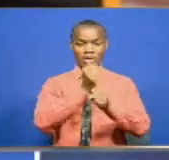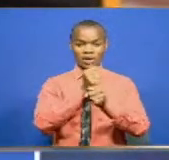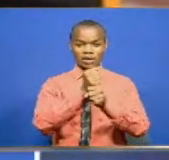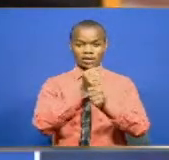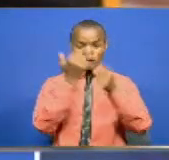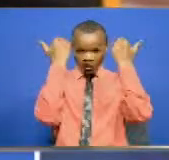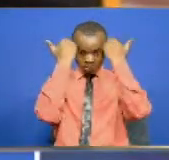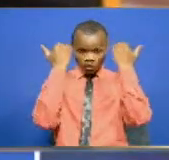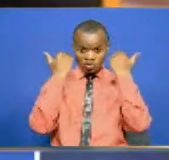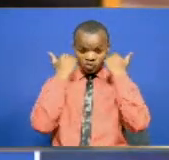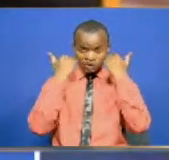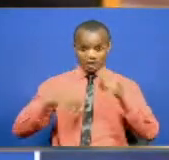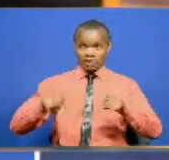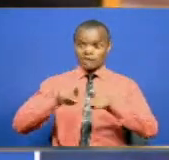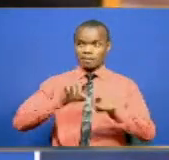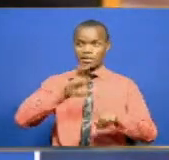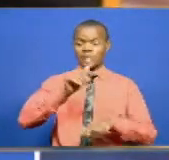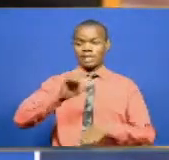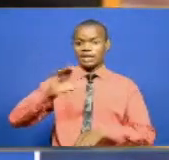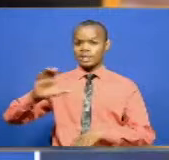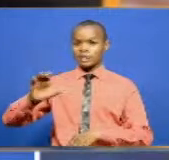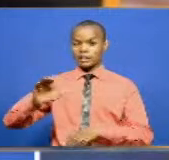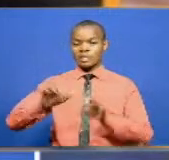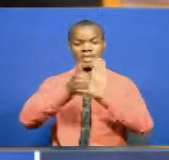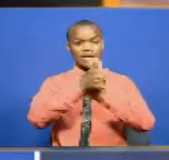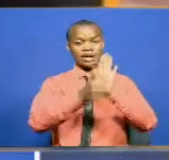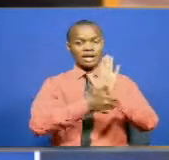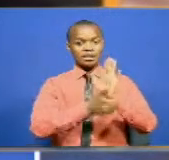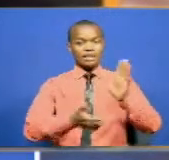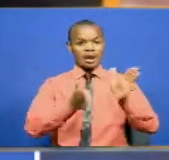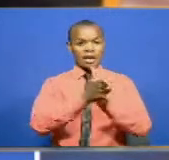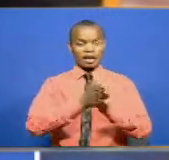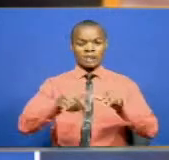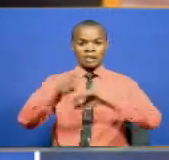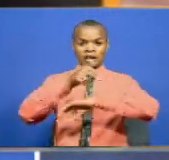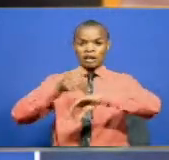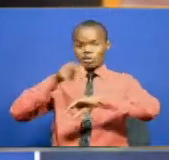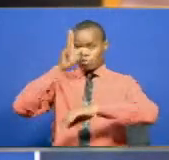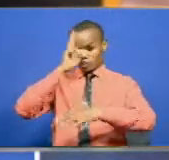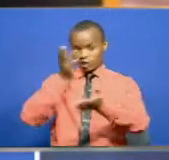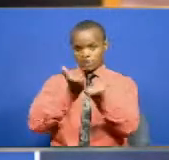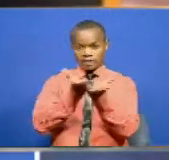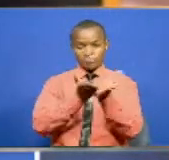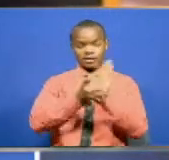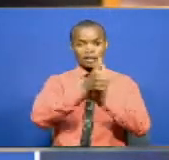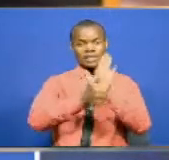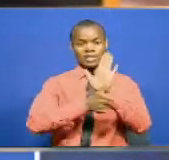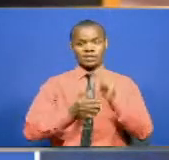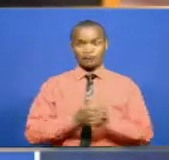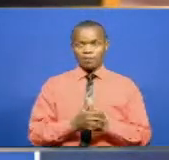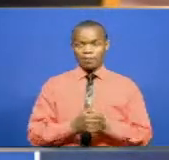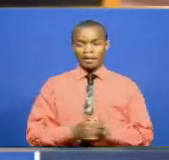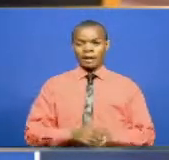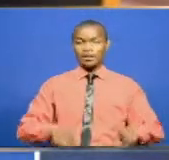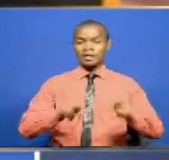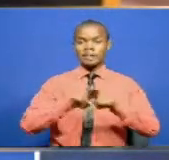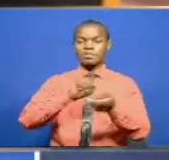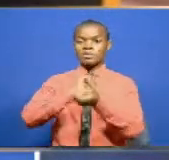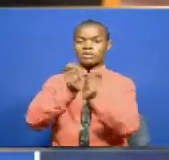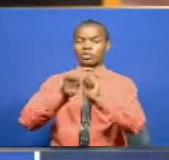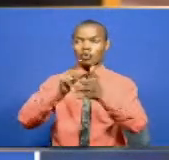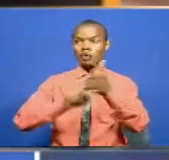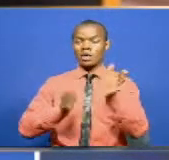Act, Ethics and Anti-Corruption Commission Act, and National Police Service Commission Act. Also amended are the